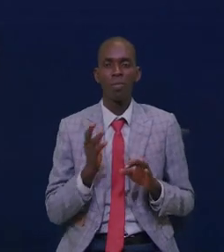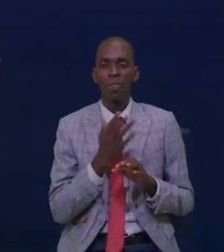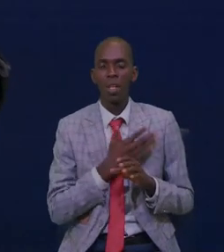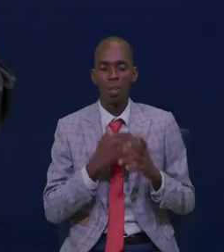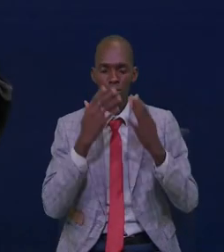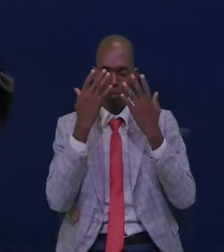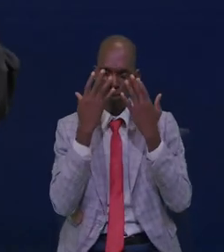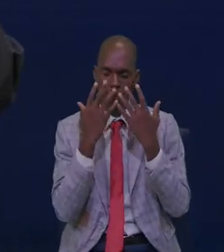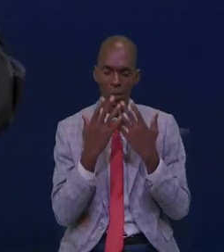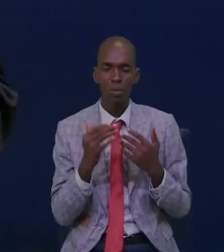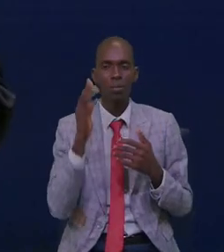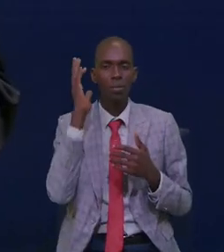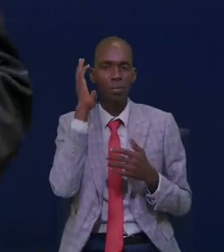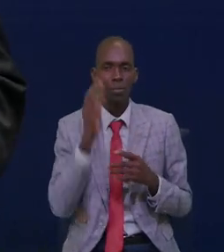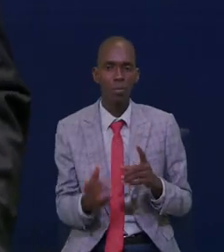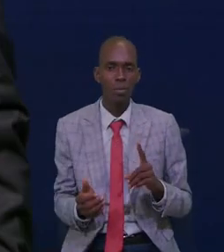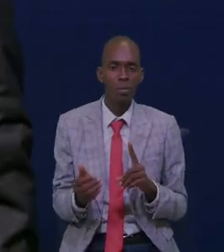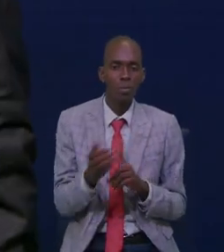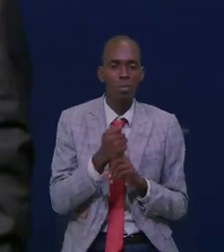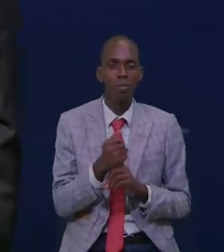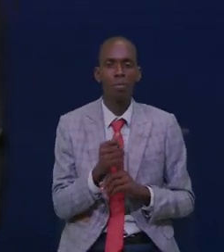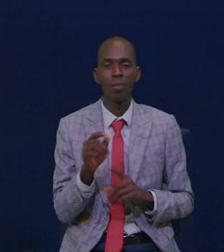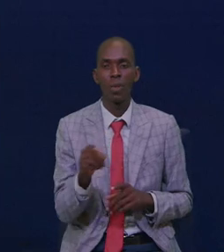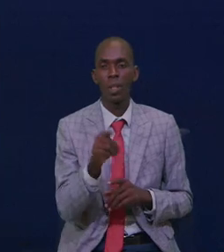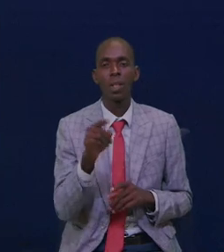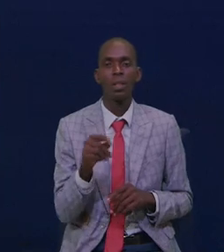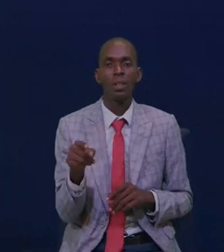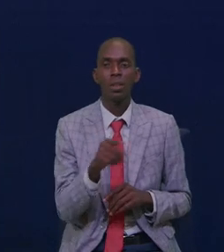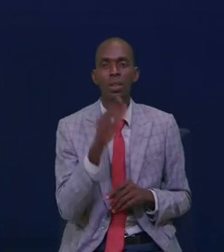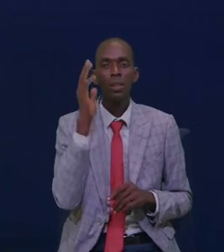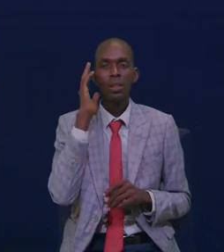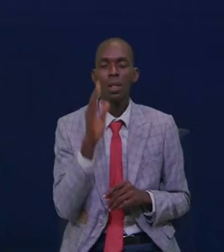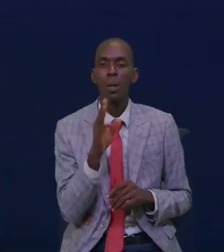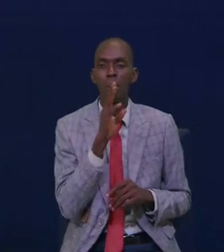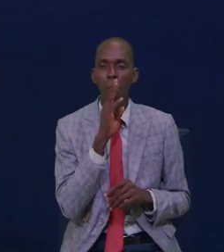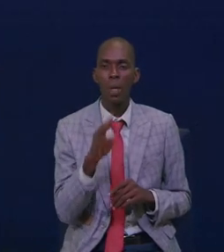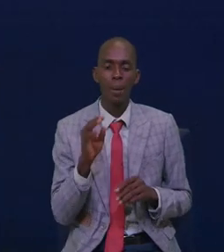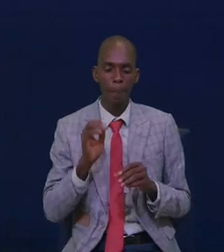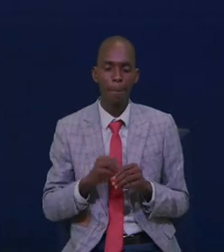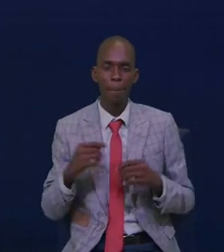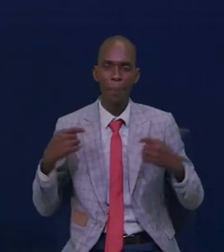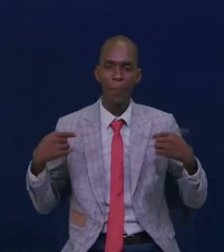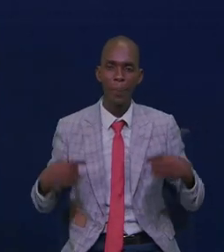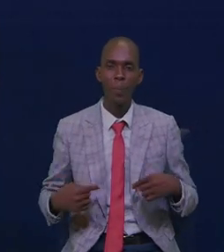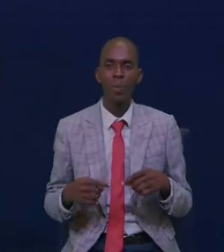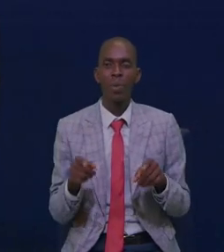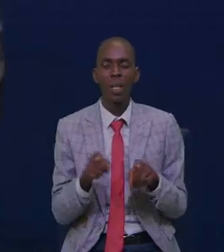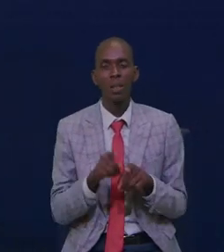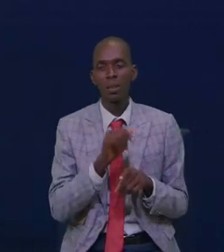shall take hold of them. They shall be in pain as a woman